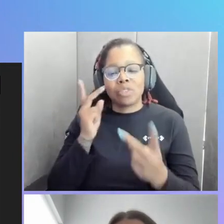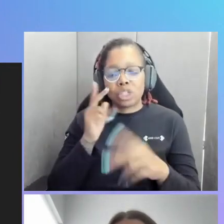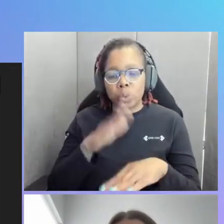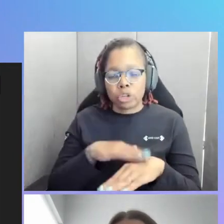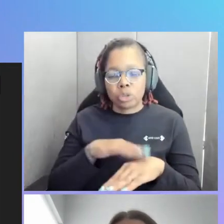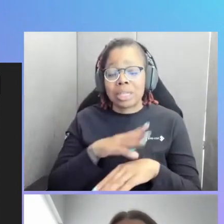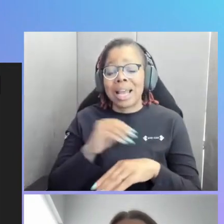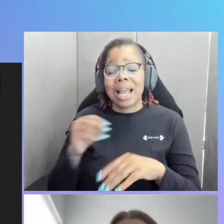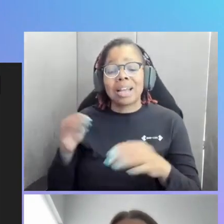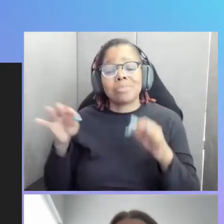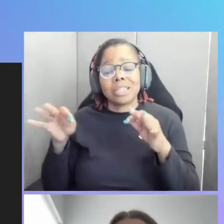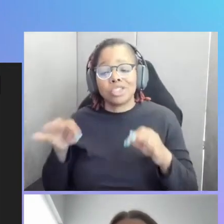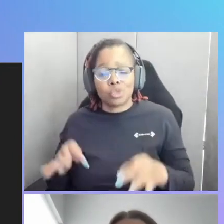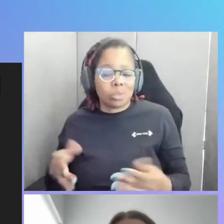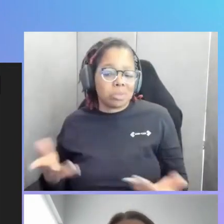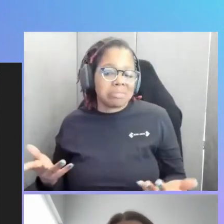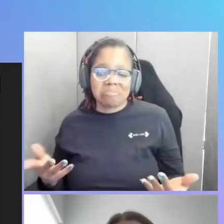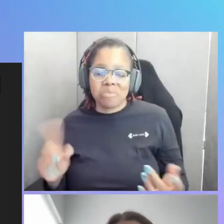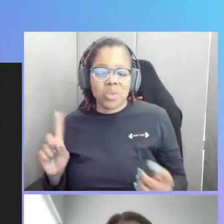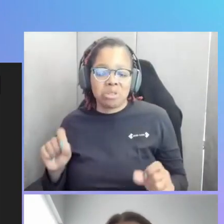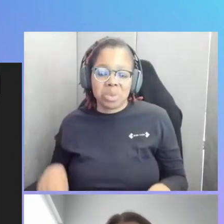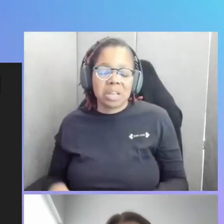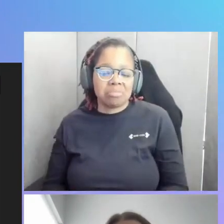just be descriptive where you can.